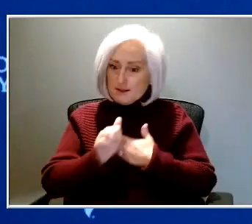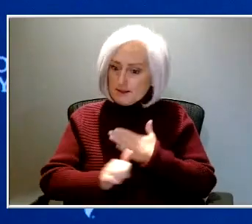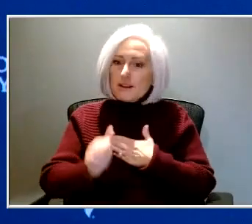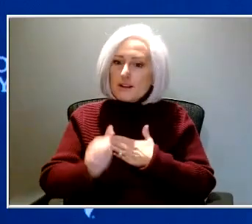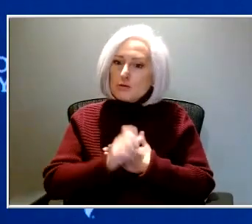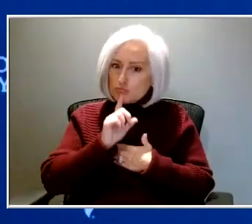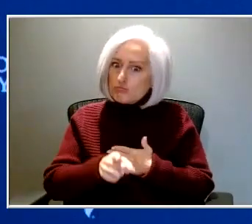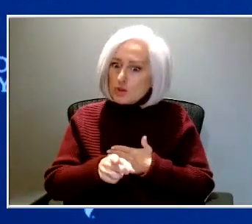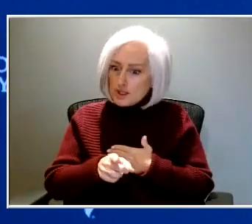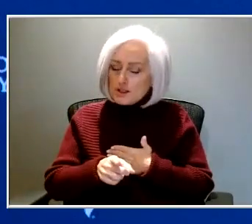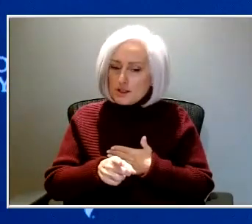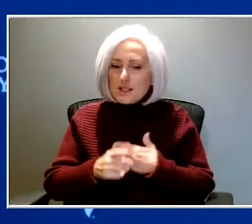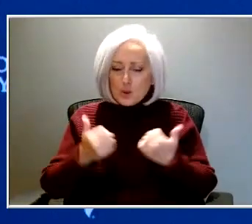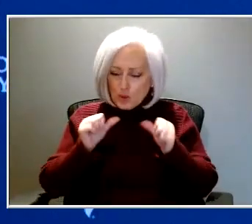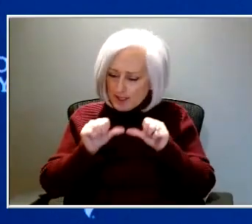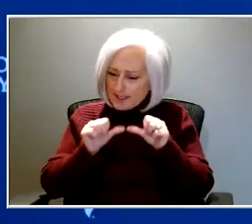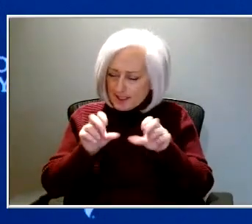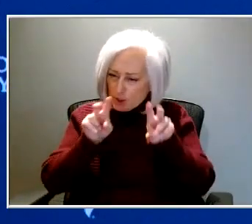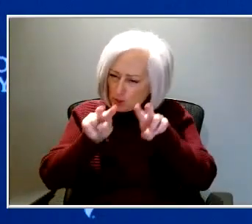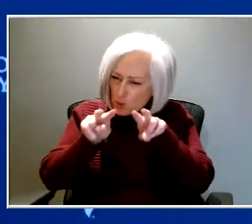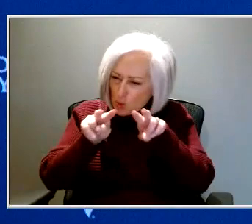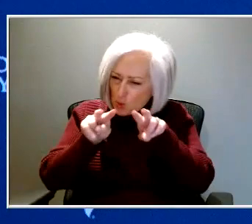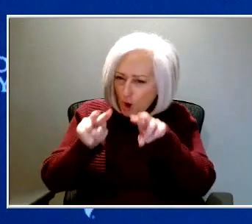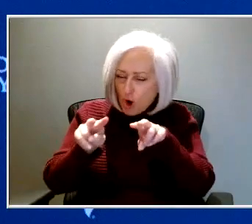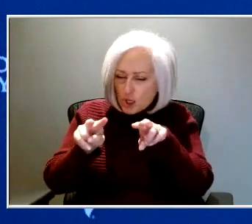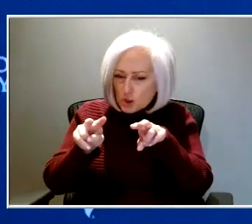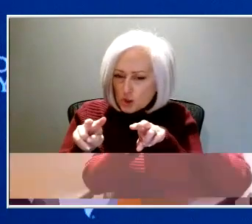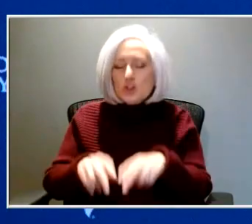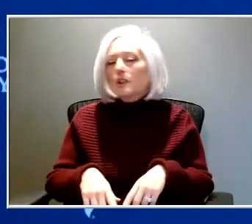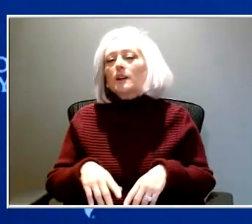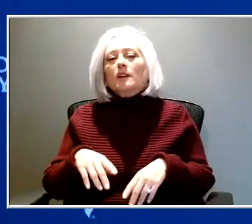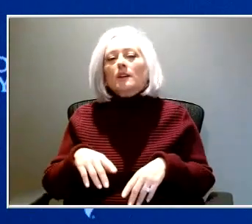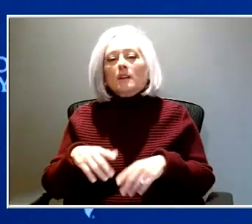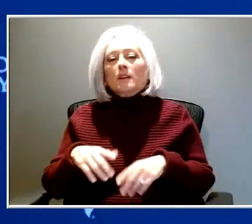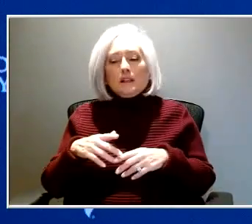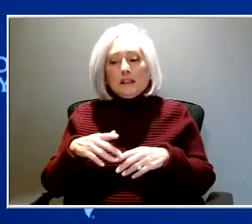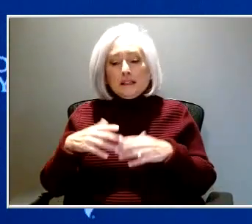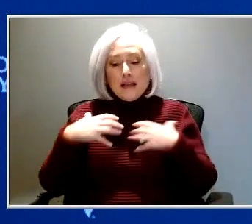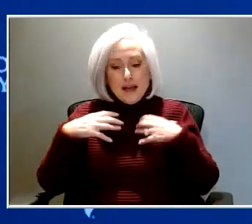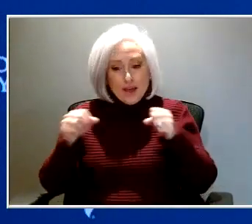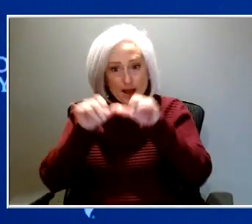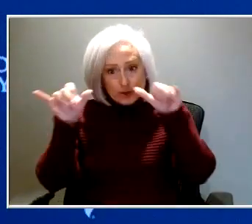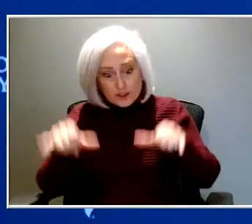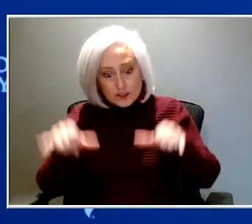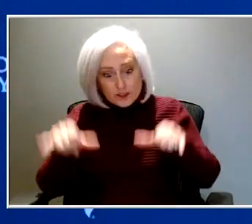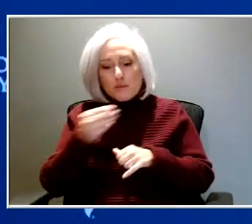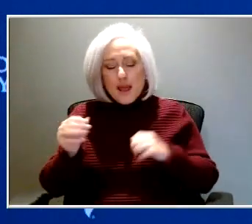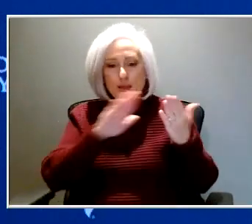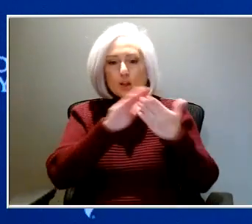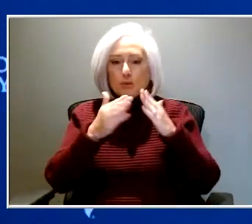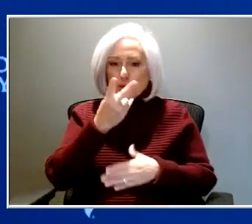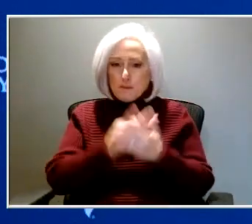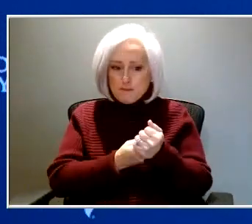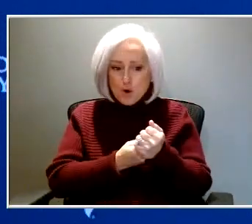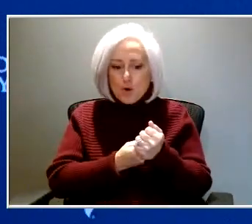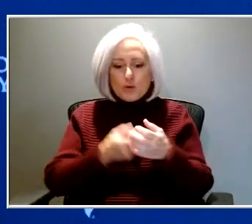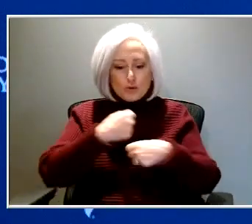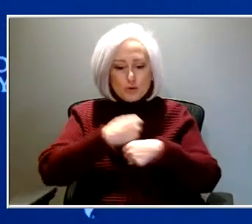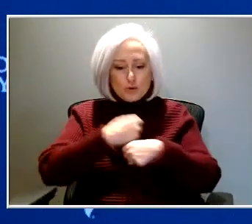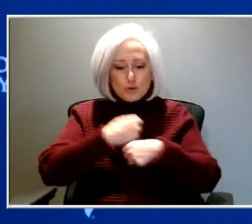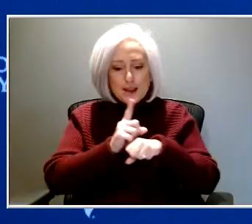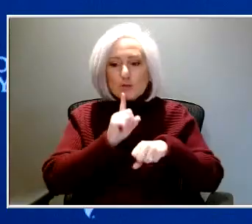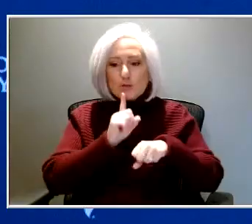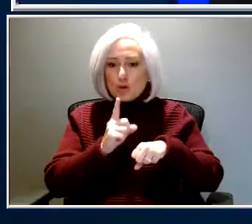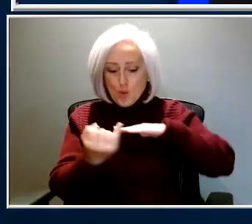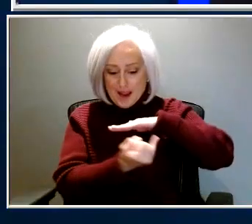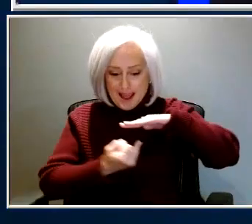watch for at our health system, but also in the community so that we can appropriately isolate, contain that, and, of course, treat